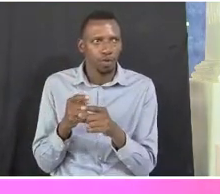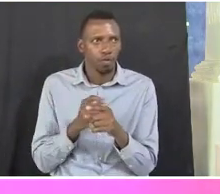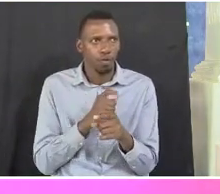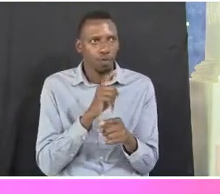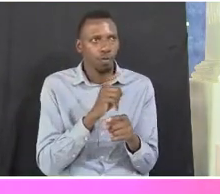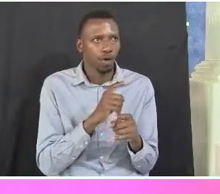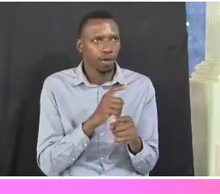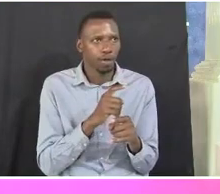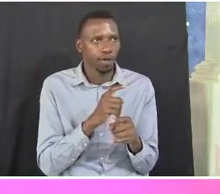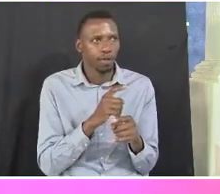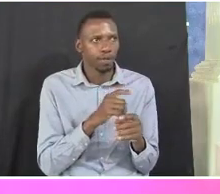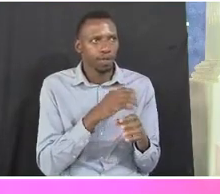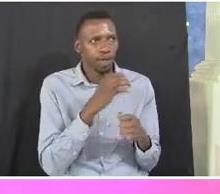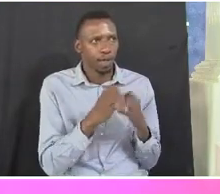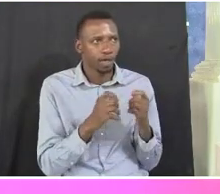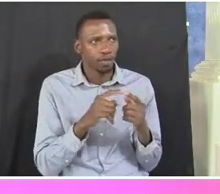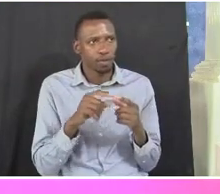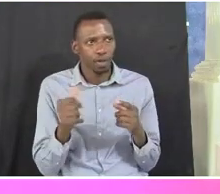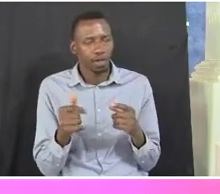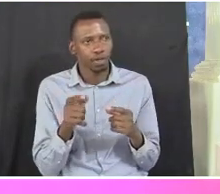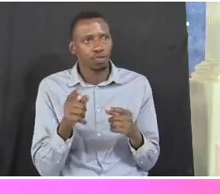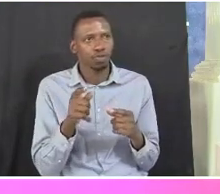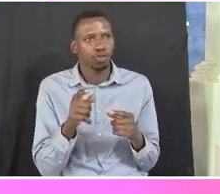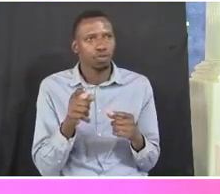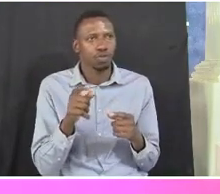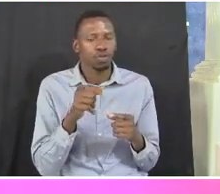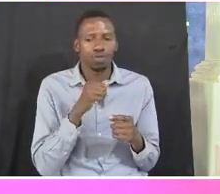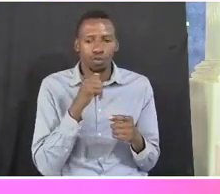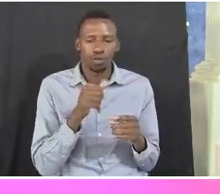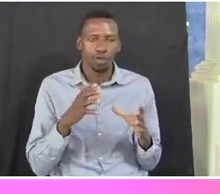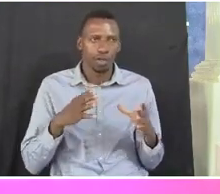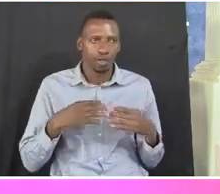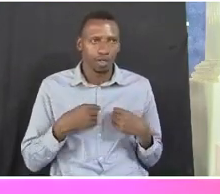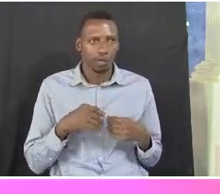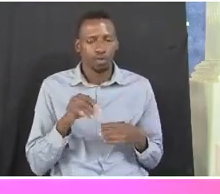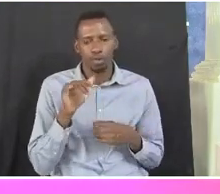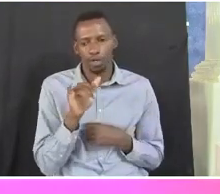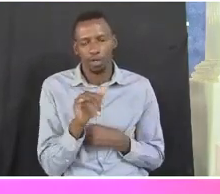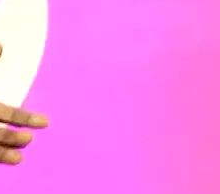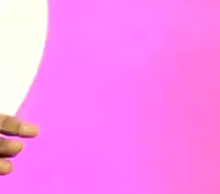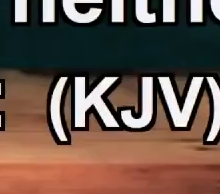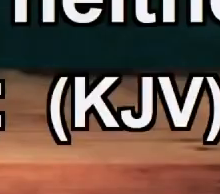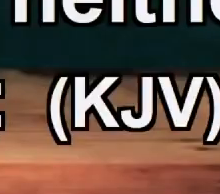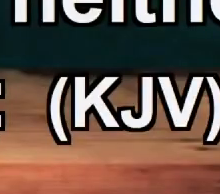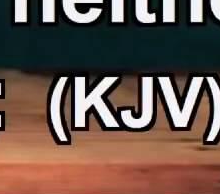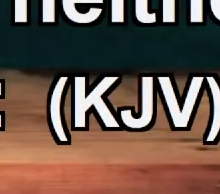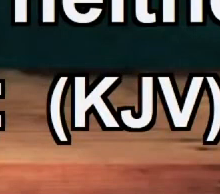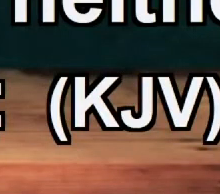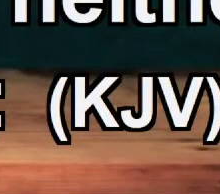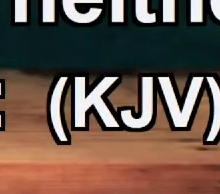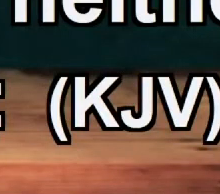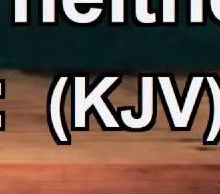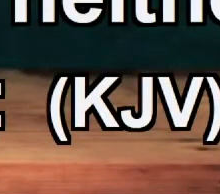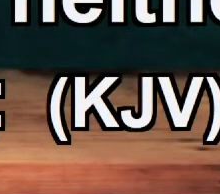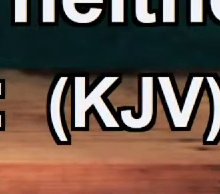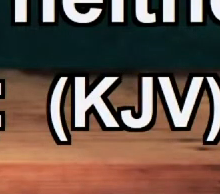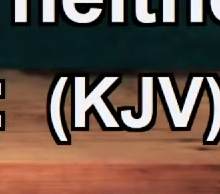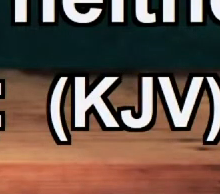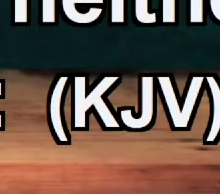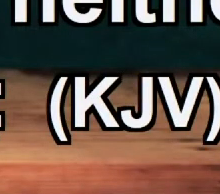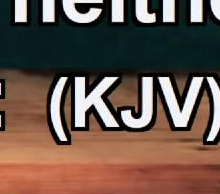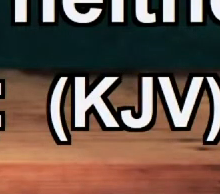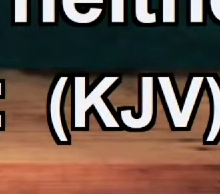of the other to the other end, you shall not consent to him or listen to him, nor shall your